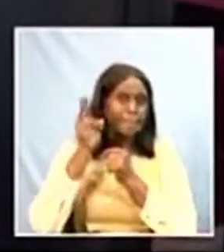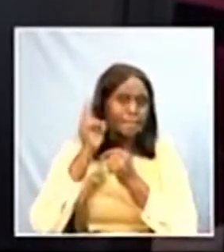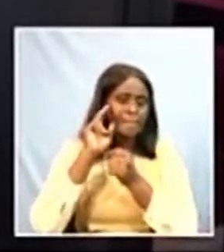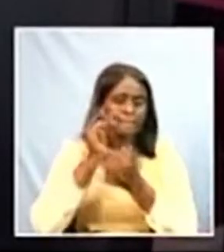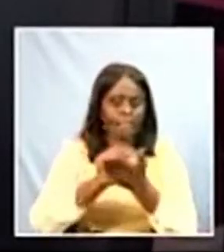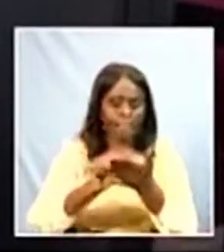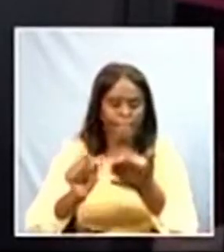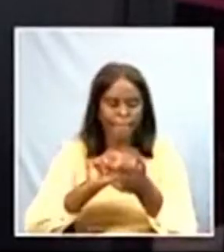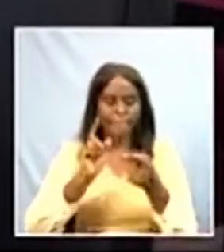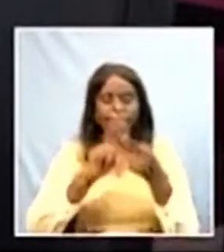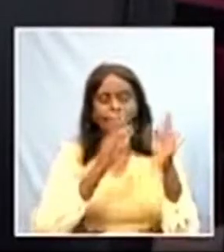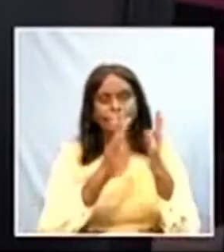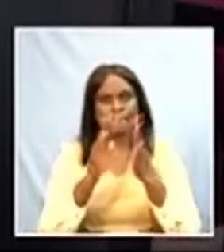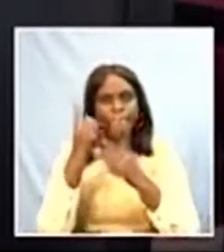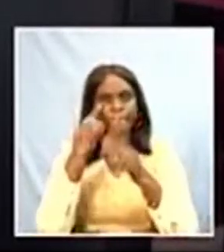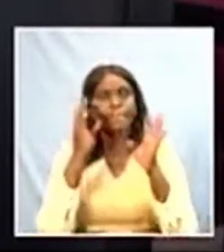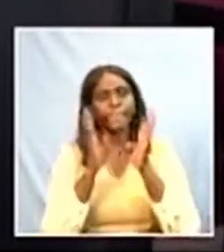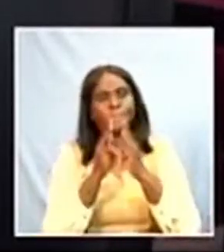to prepare for the meeting.